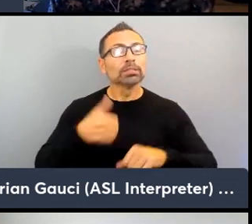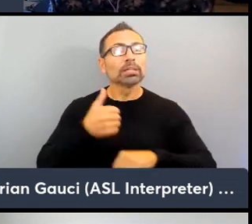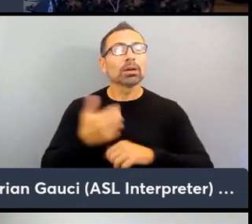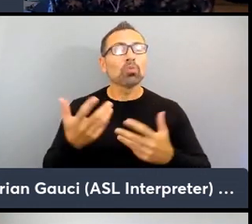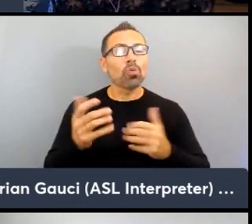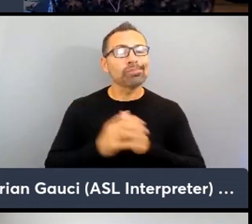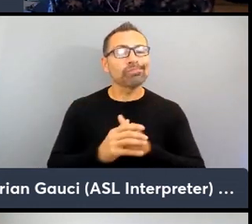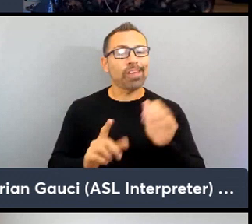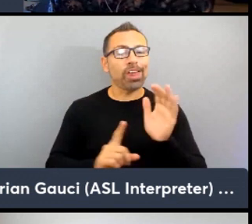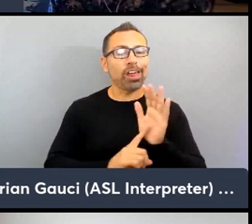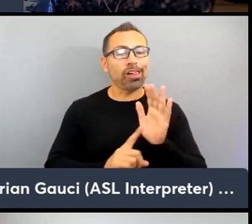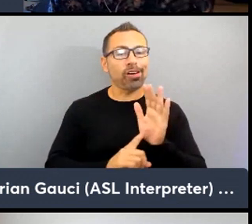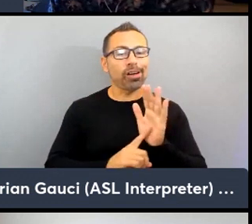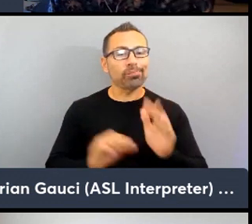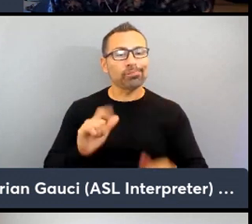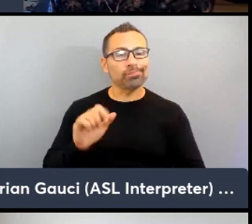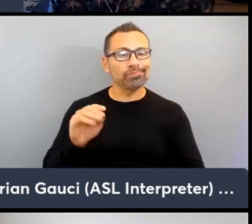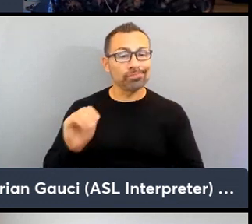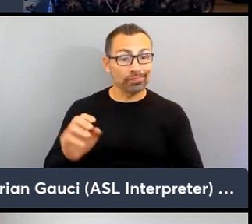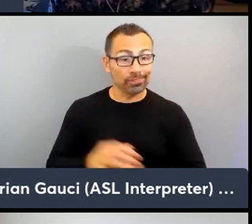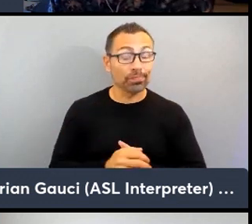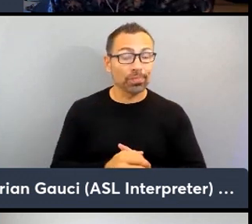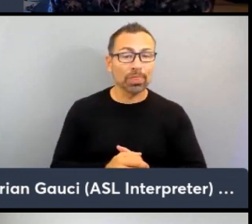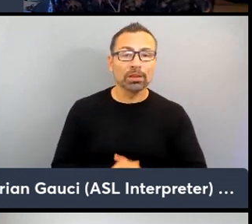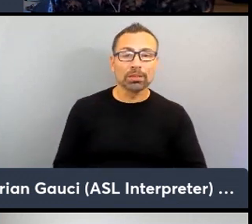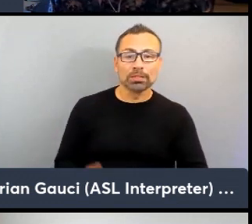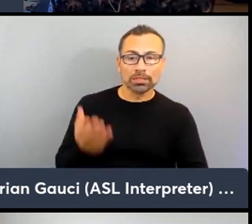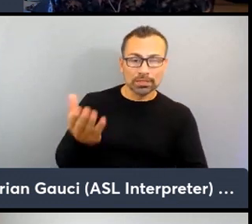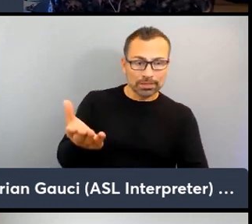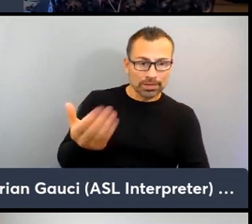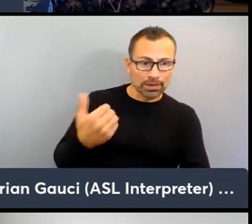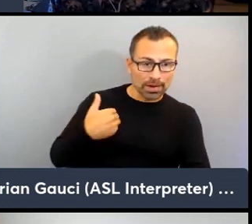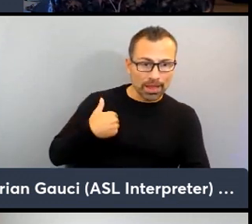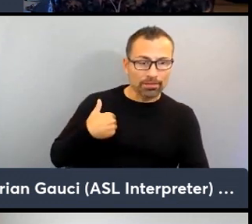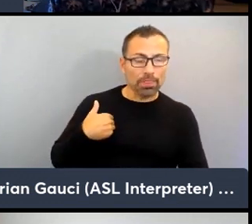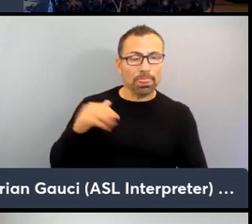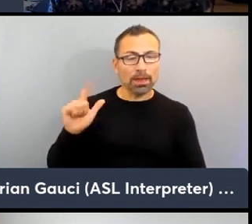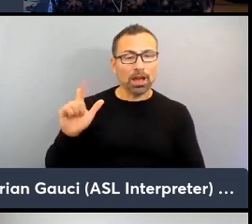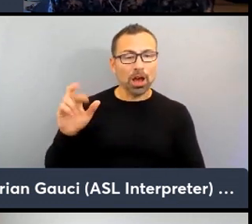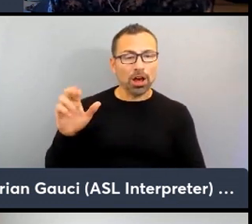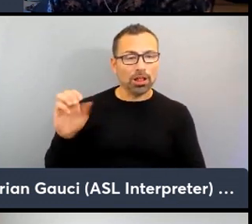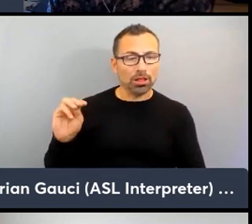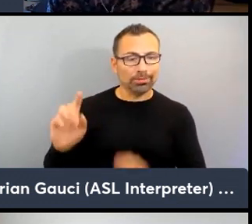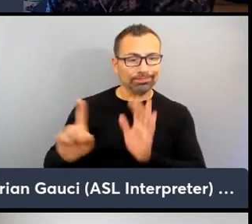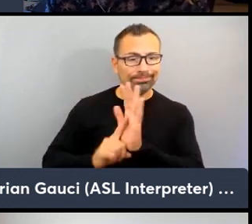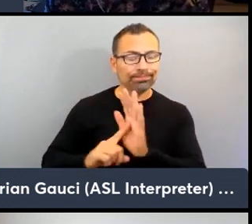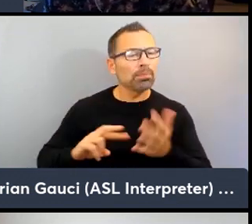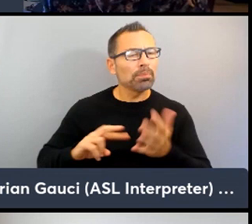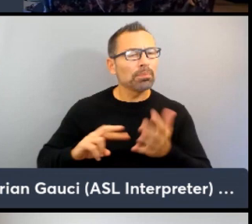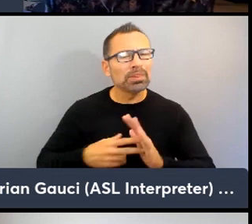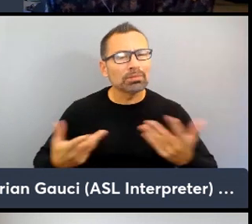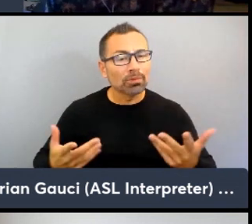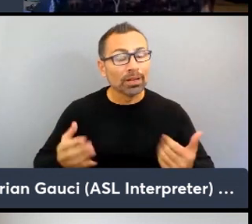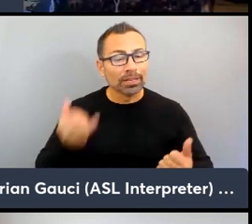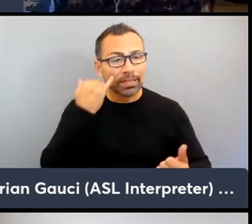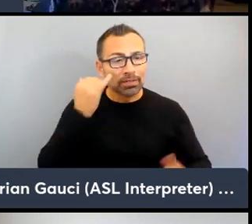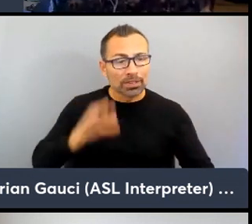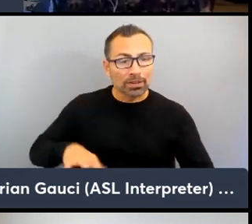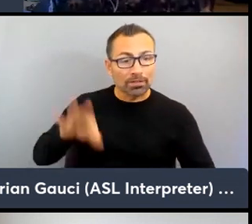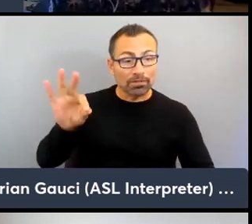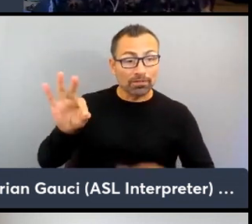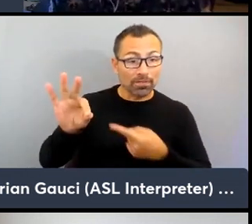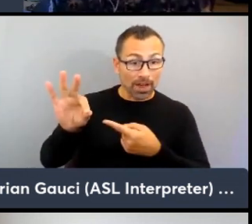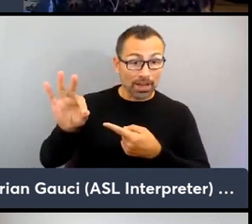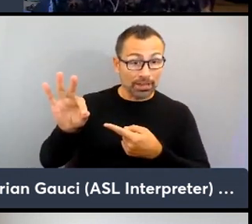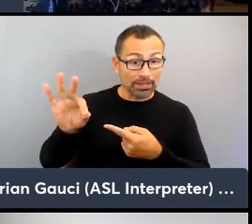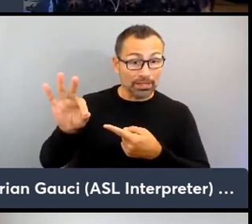an alarm. So what this alarm does is every time there's a find on my collection in this database, I'm actually